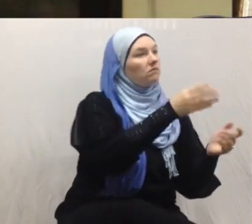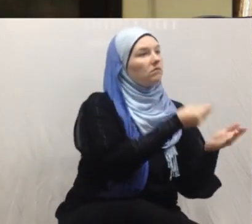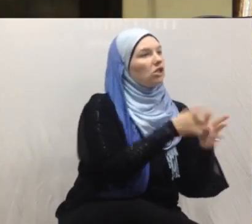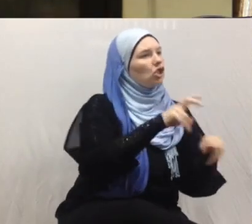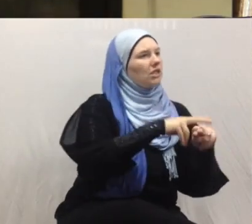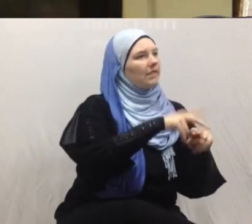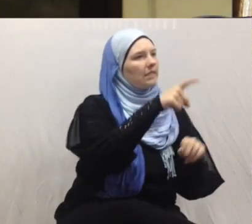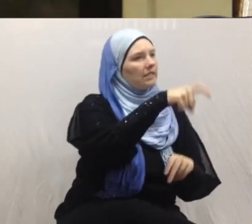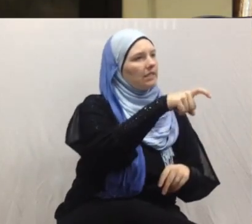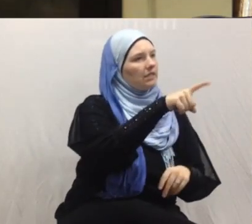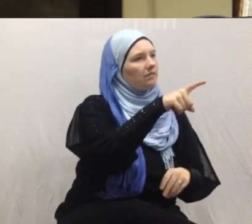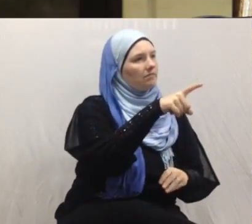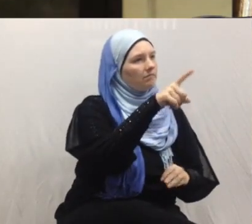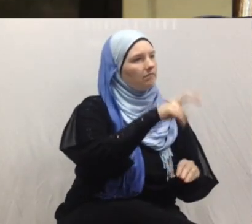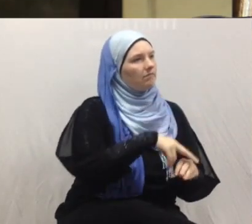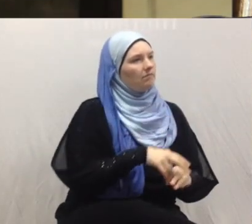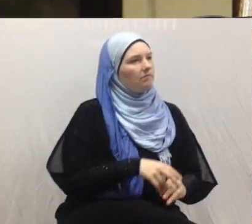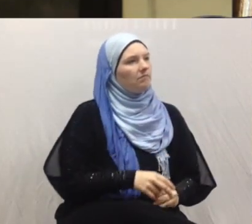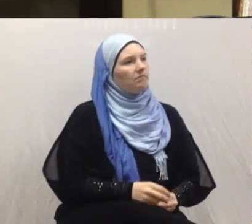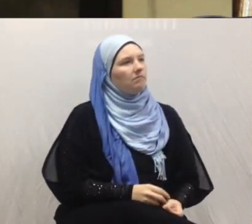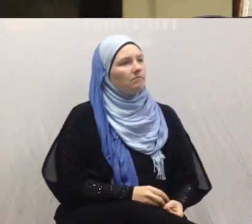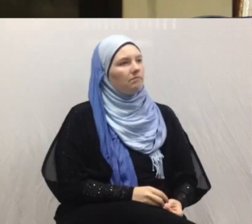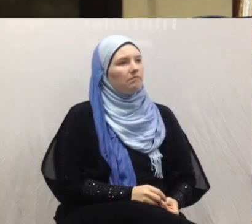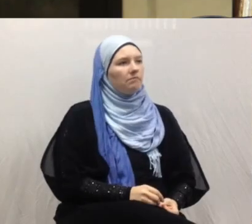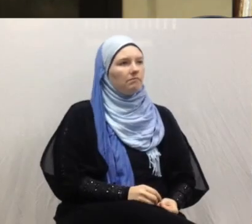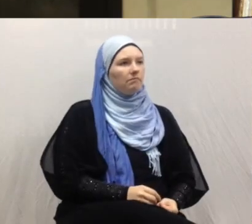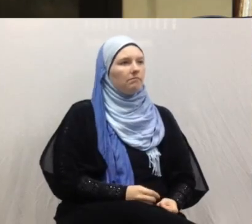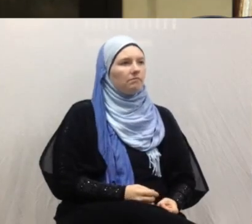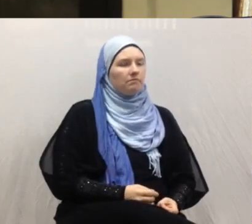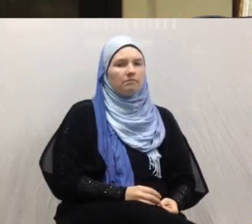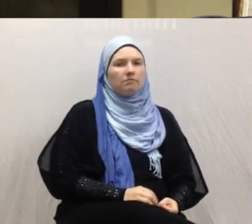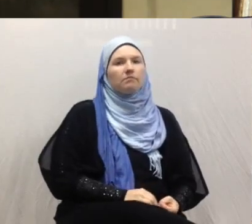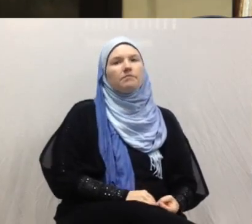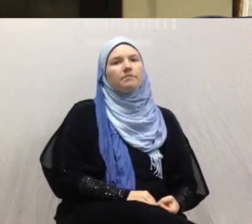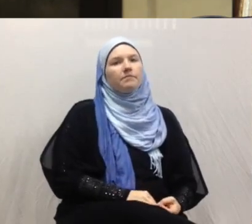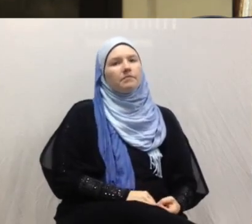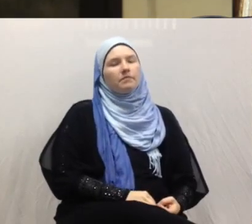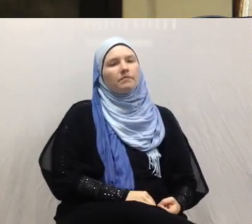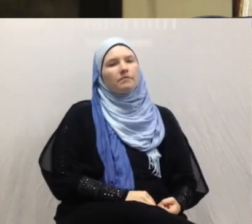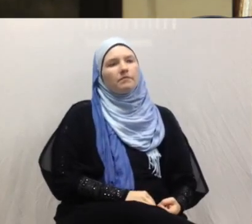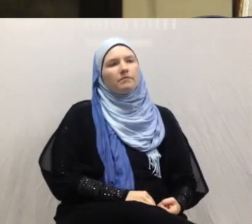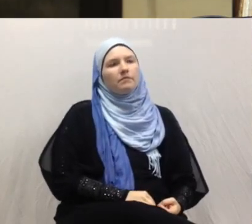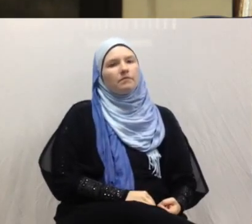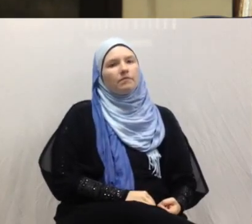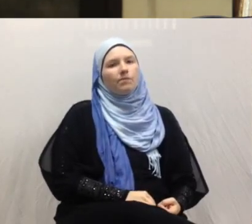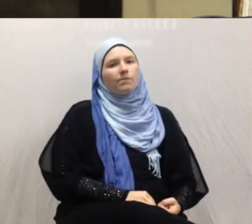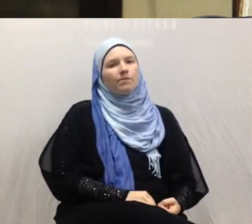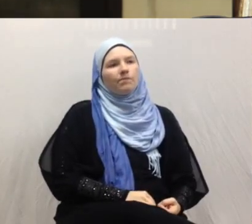in Medina will extend a helping hand to fight against the attacker or the